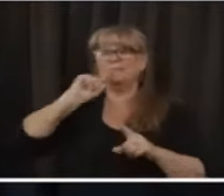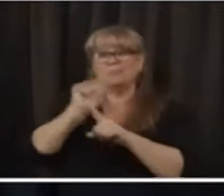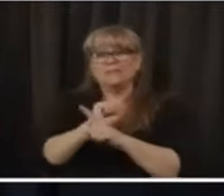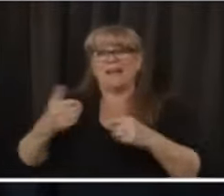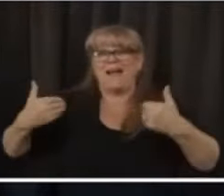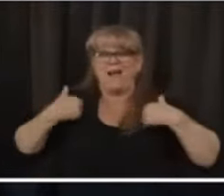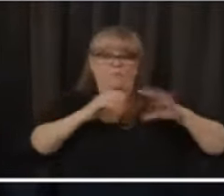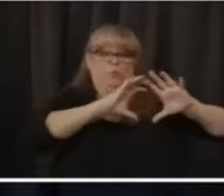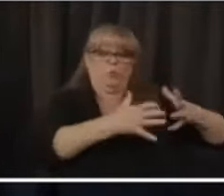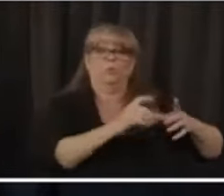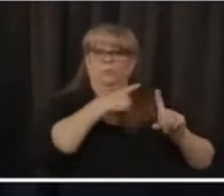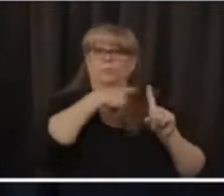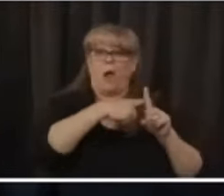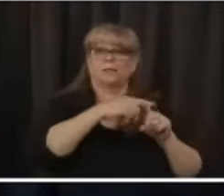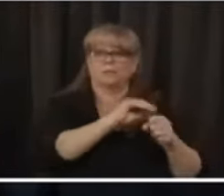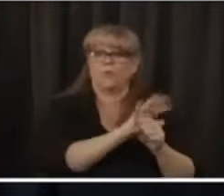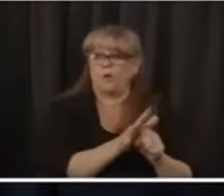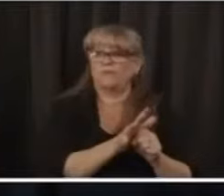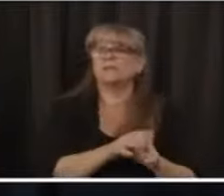622 people hospitalized.